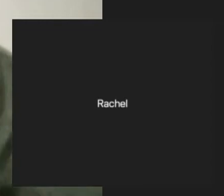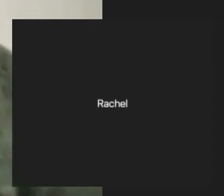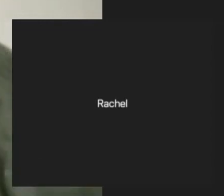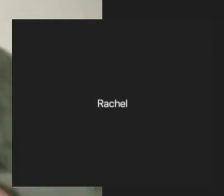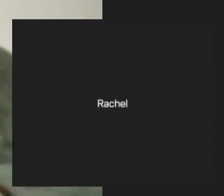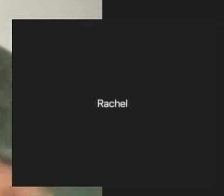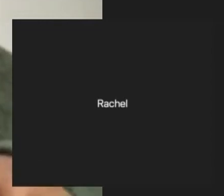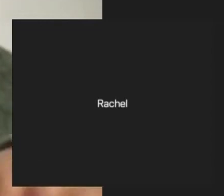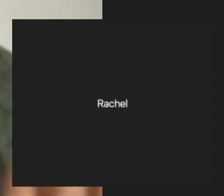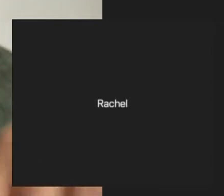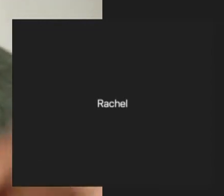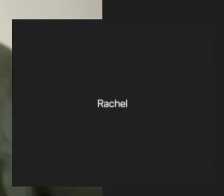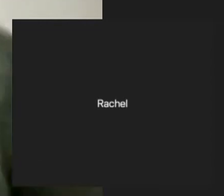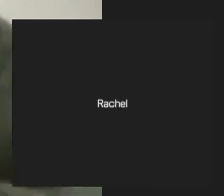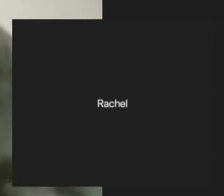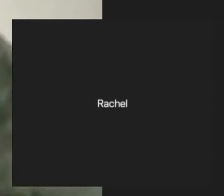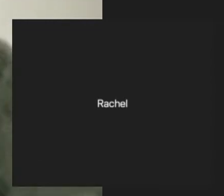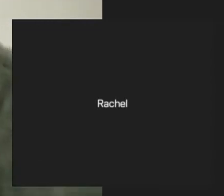Well,